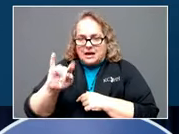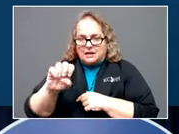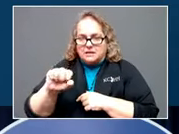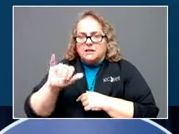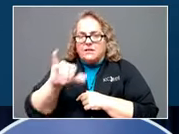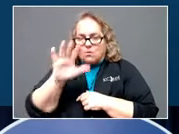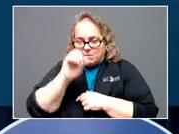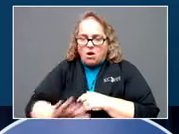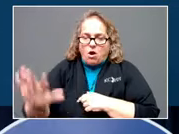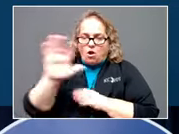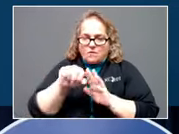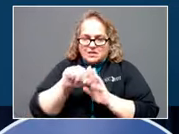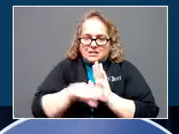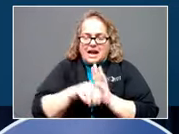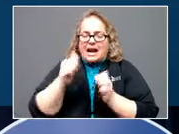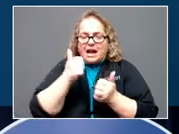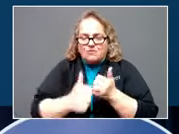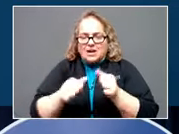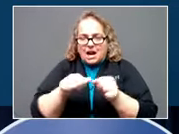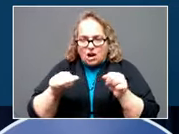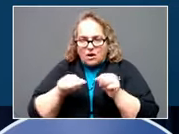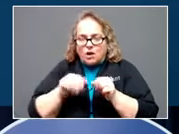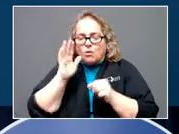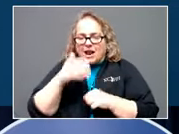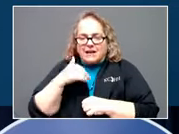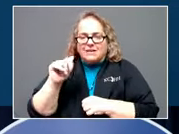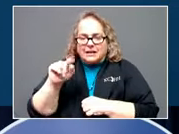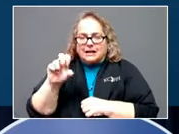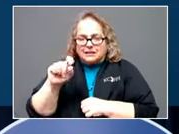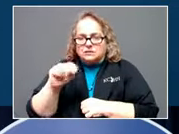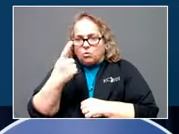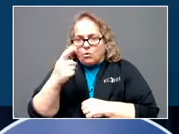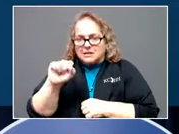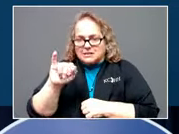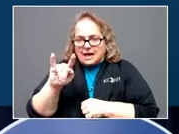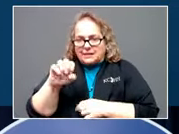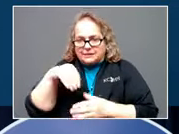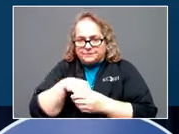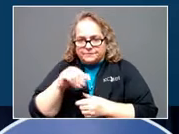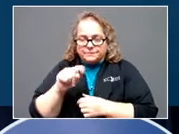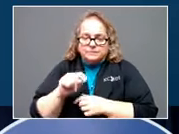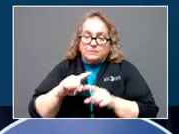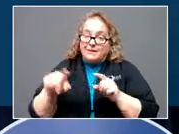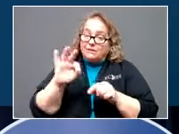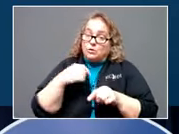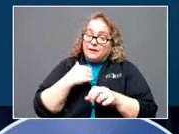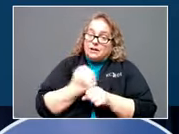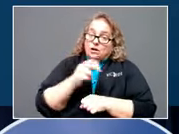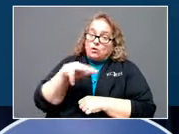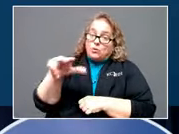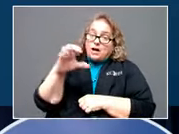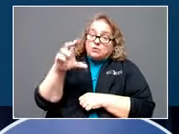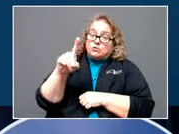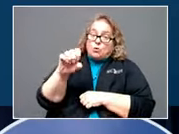every area development district will have at least one site in it. So that will expand. But if we get 3,300 doses, that means